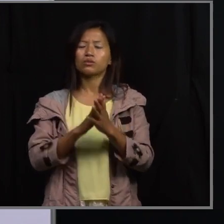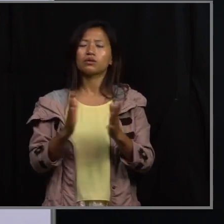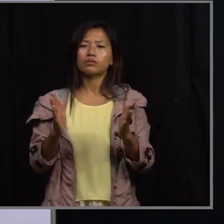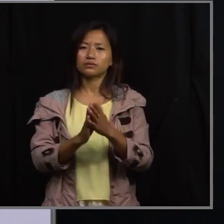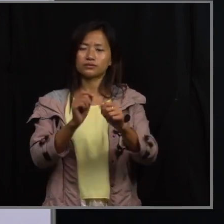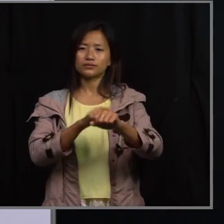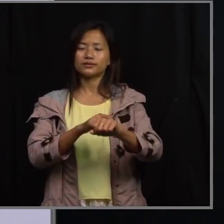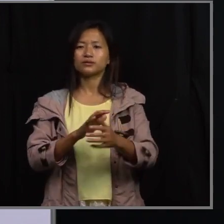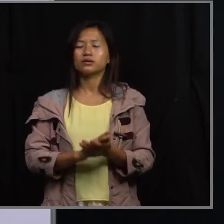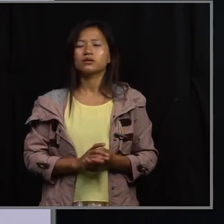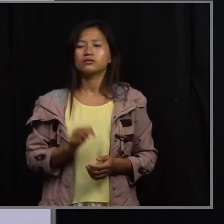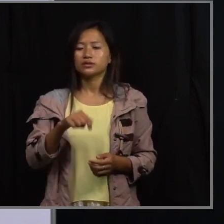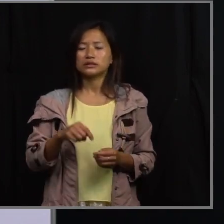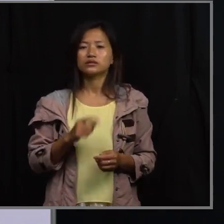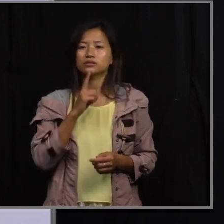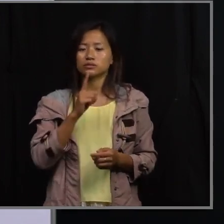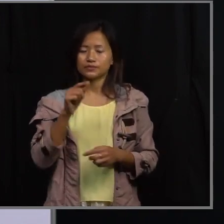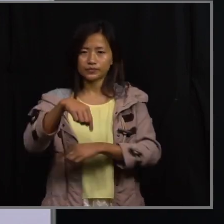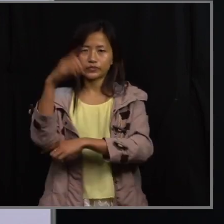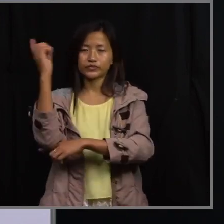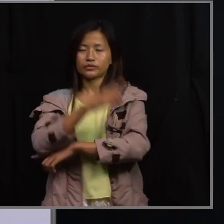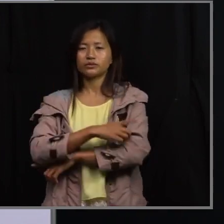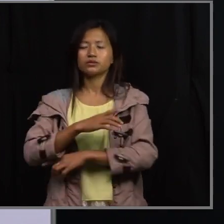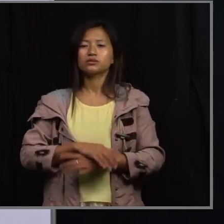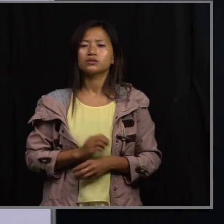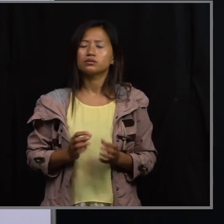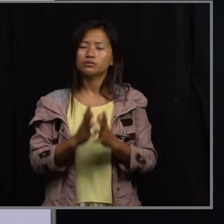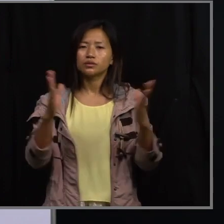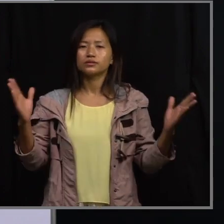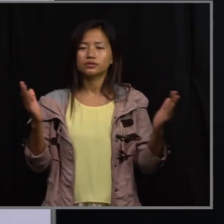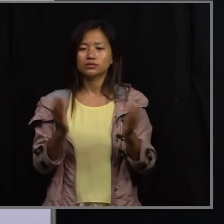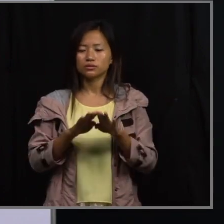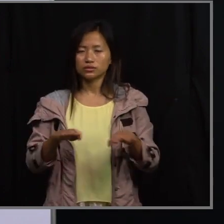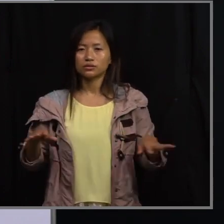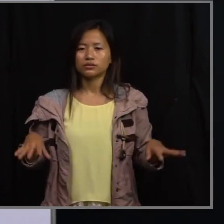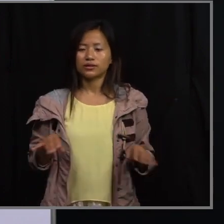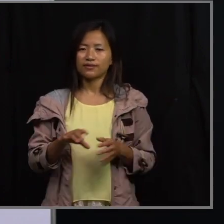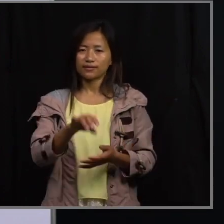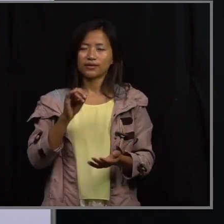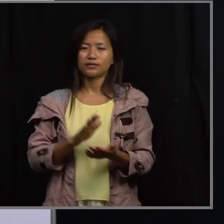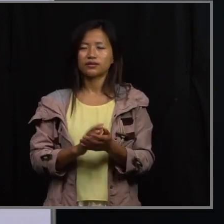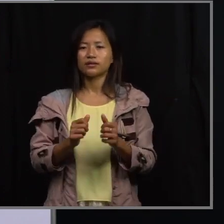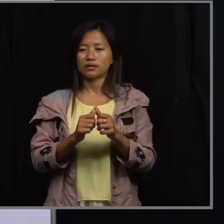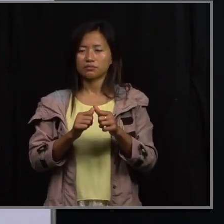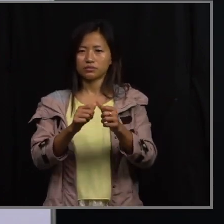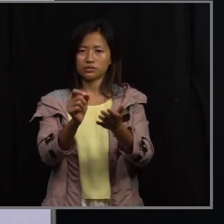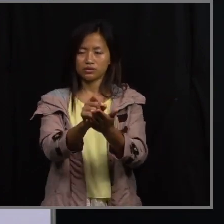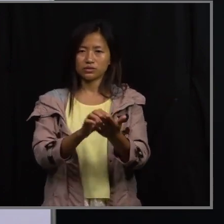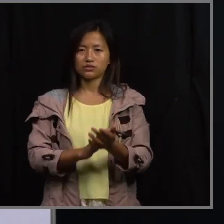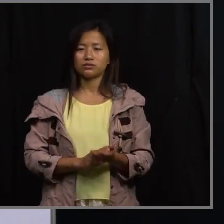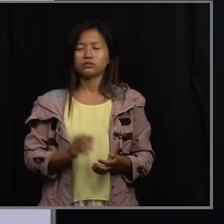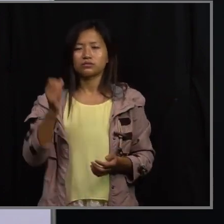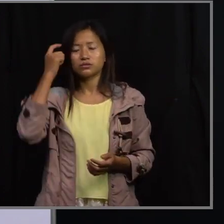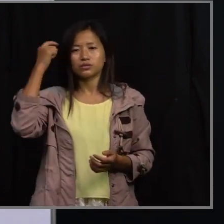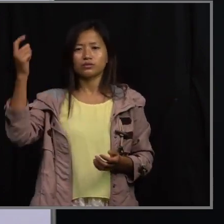Okay, so I'll suggest today, so if you, because so many students when they take admission in science, they have dream of becoming doctors and